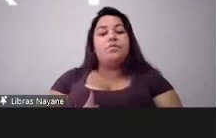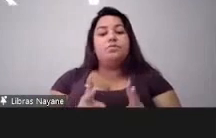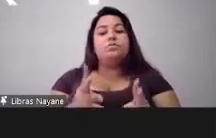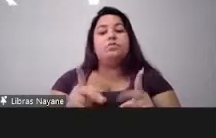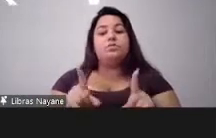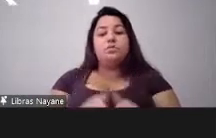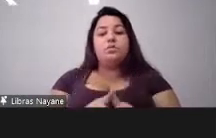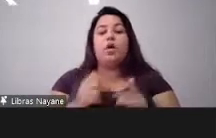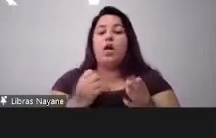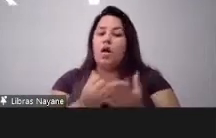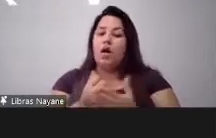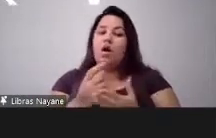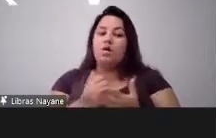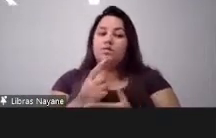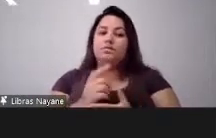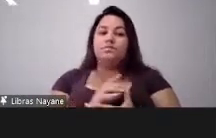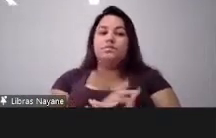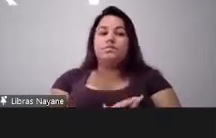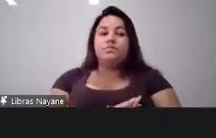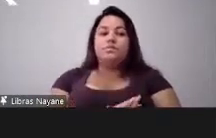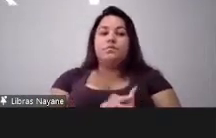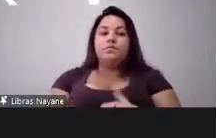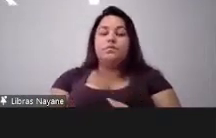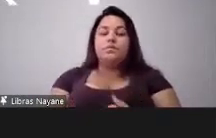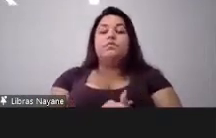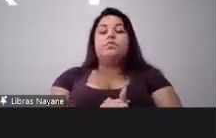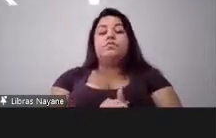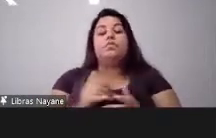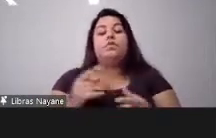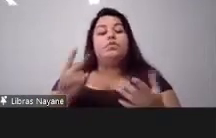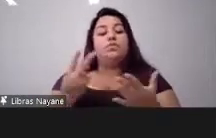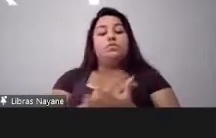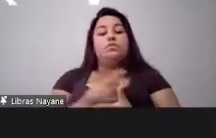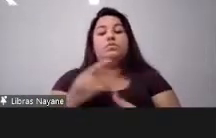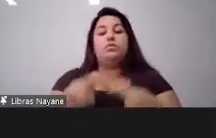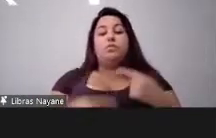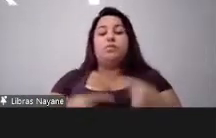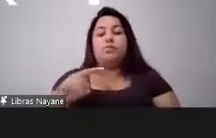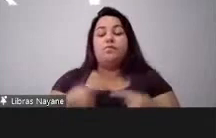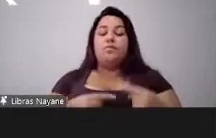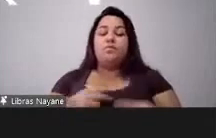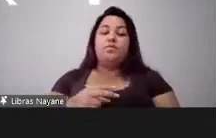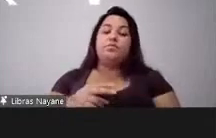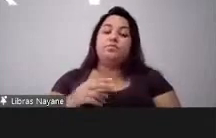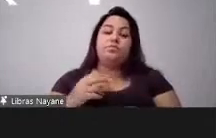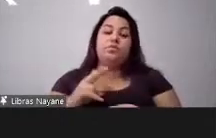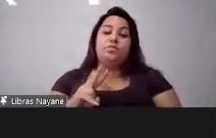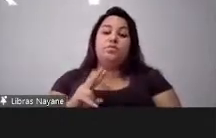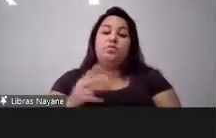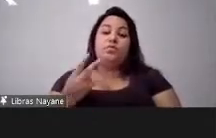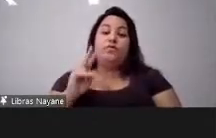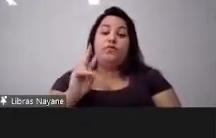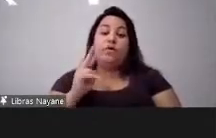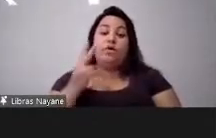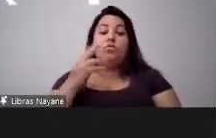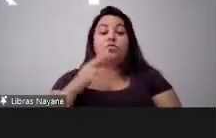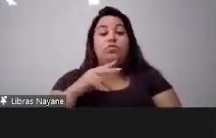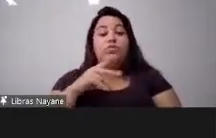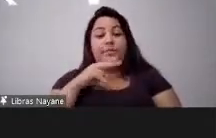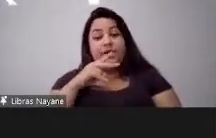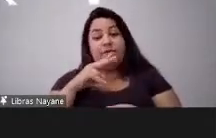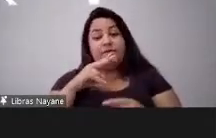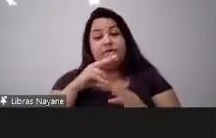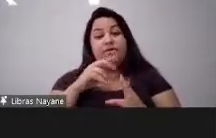about the cost of pensions tax relief and, moreover, the perceived inequalities